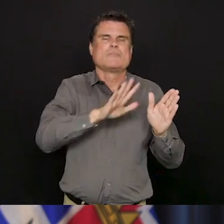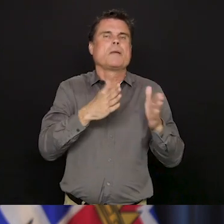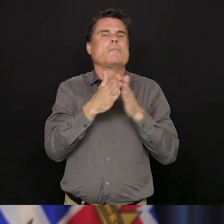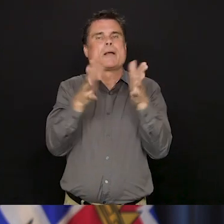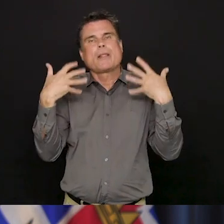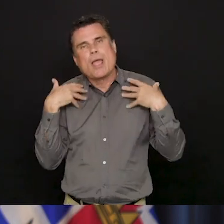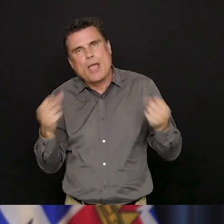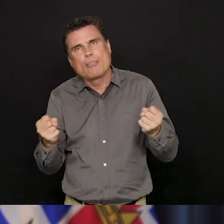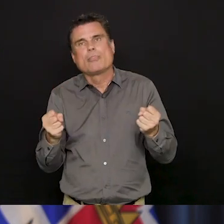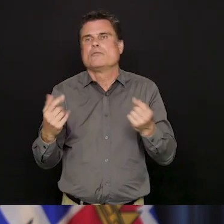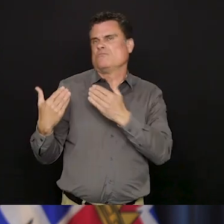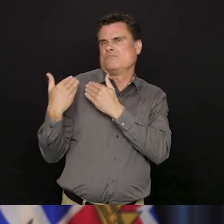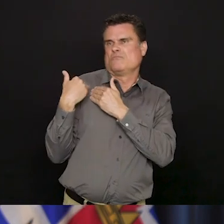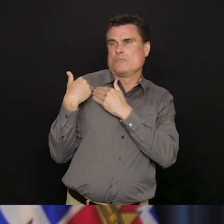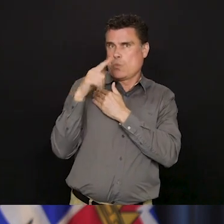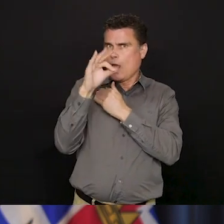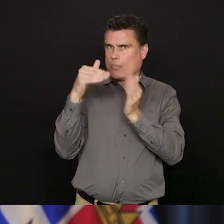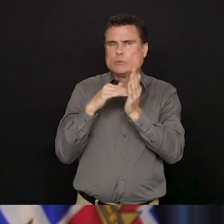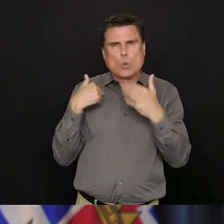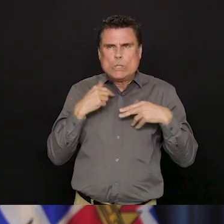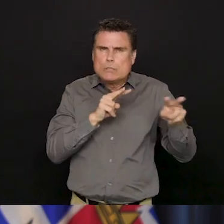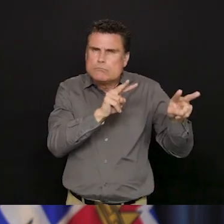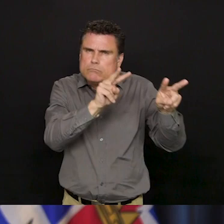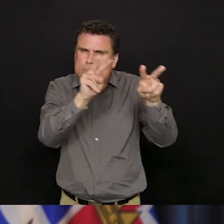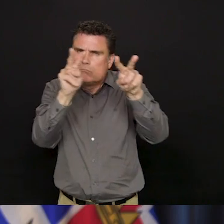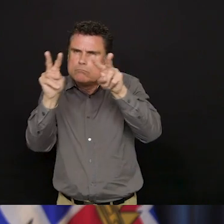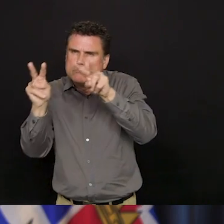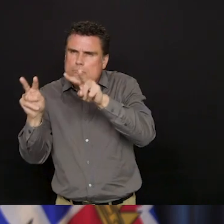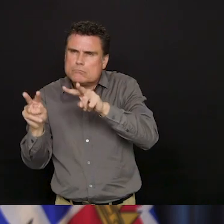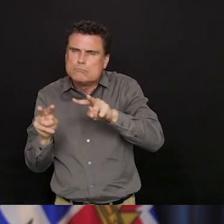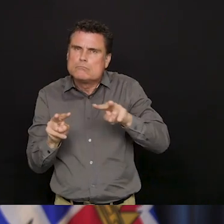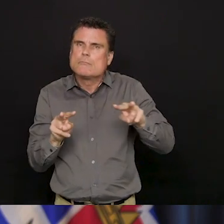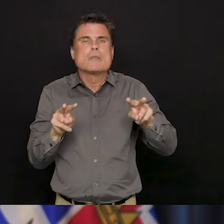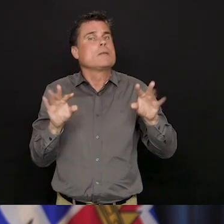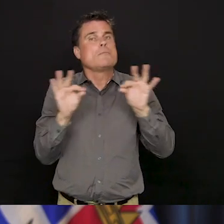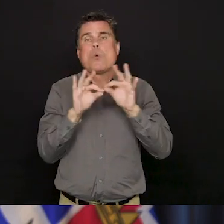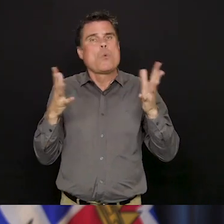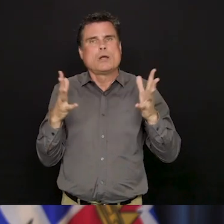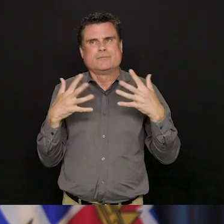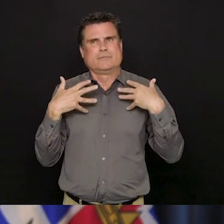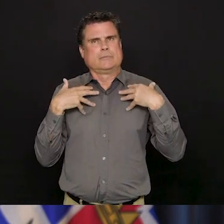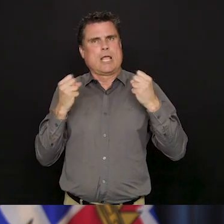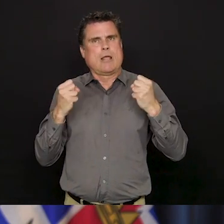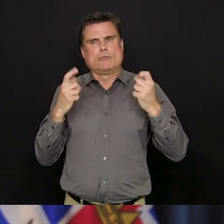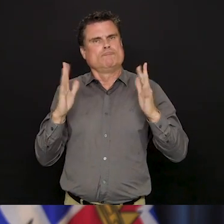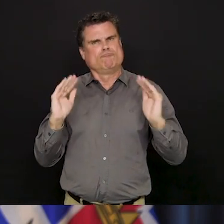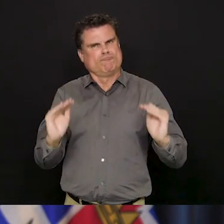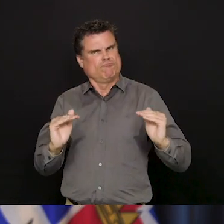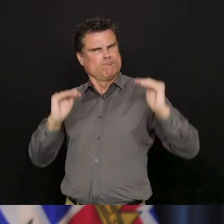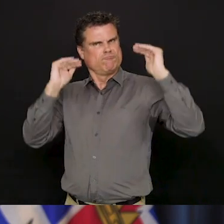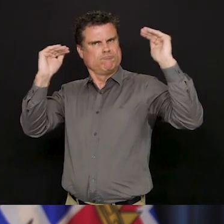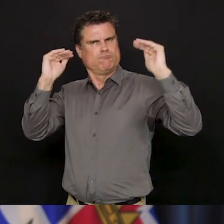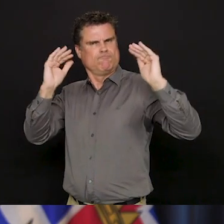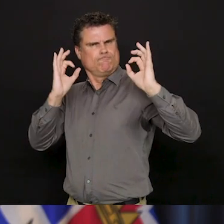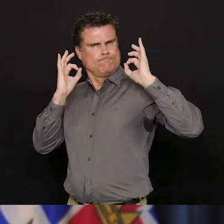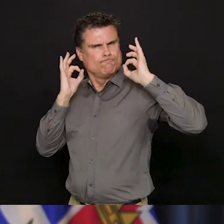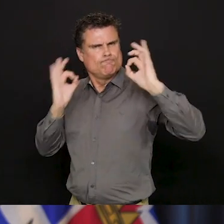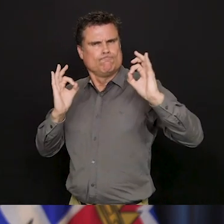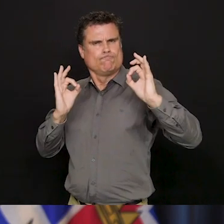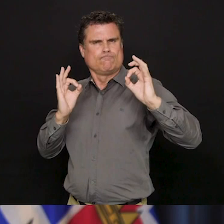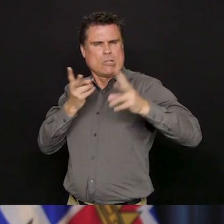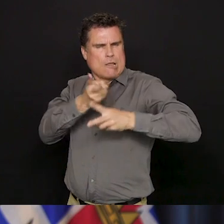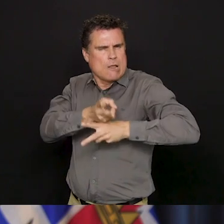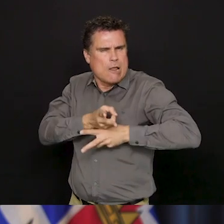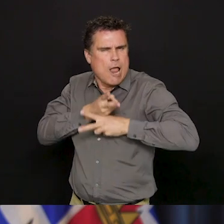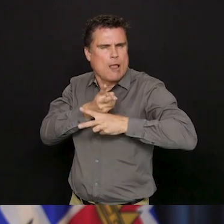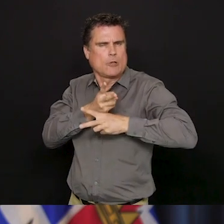standards are high across the piece, and that's what's happening now. It's been an extraordinary effort, but I think it reflects the